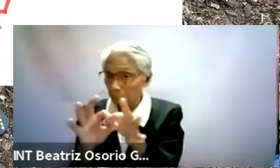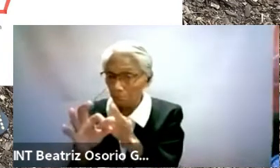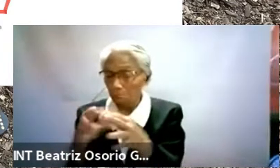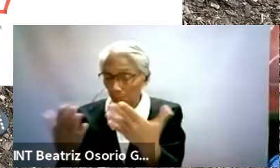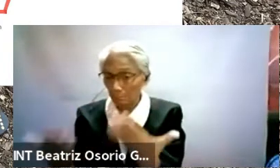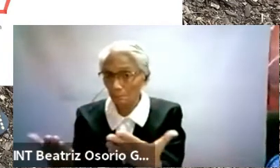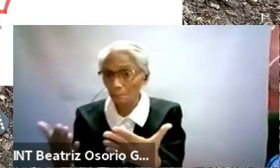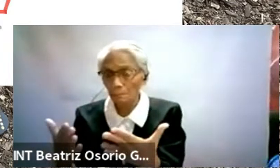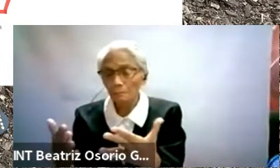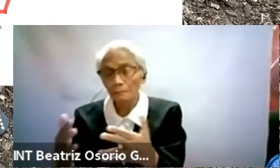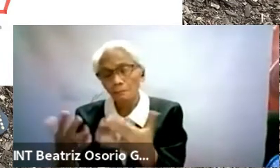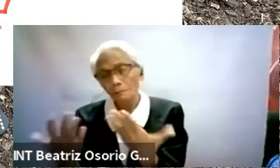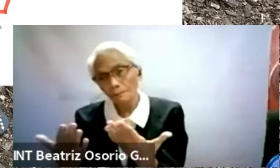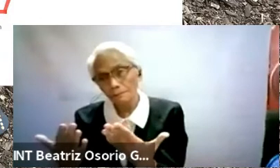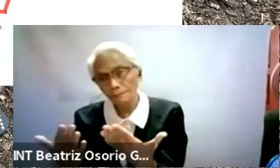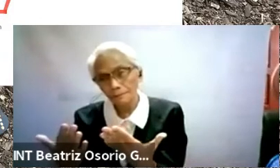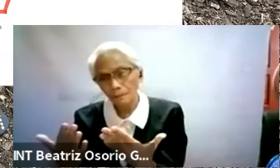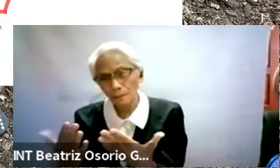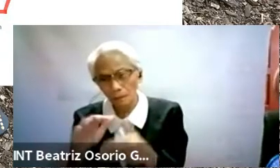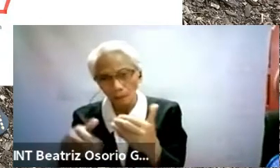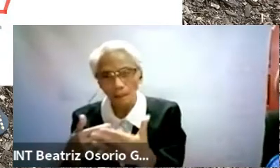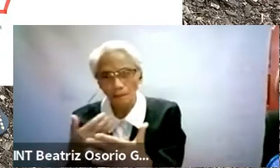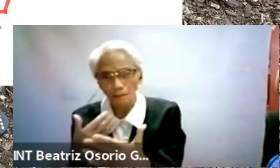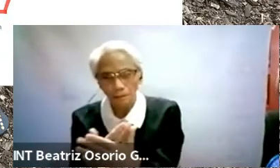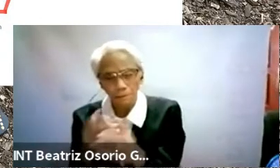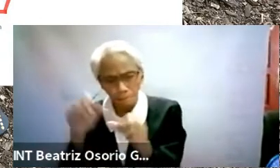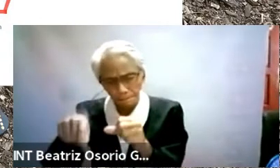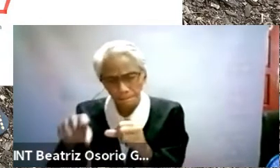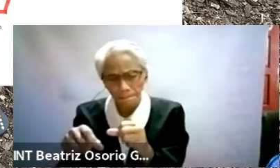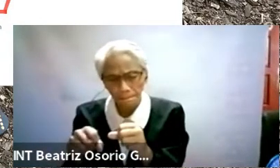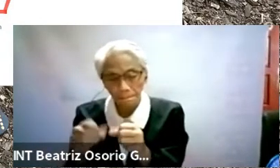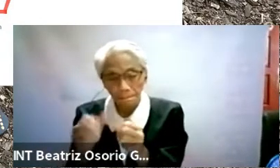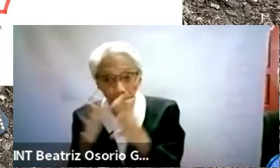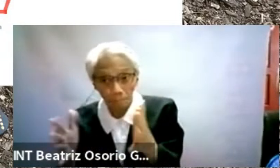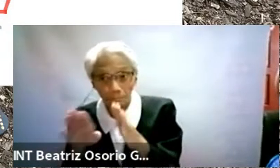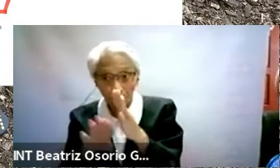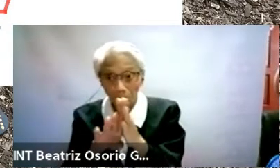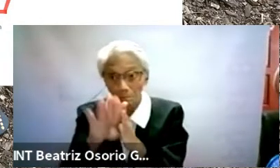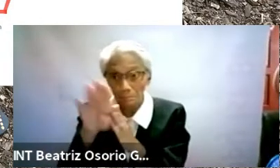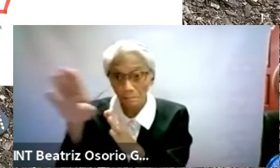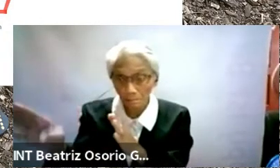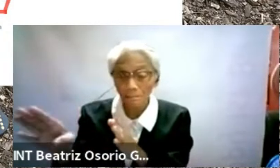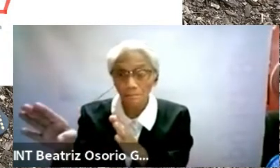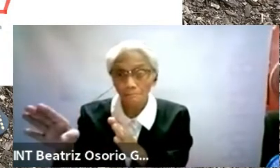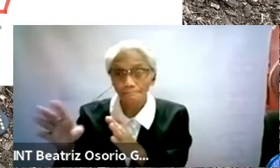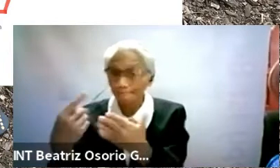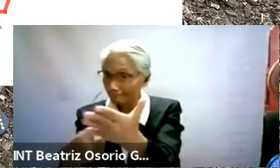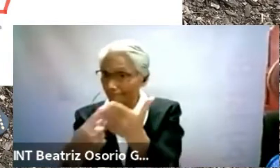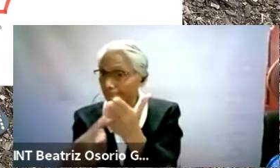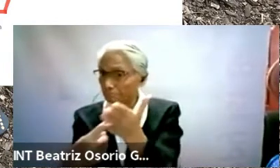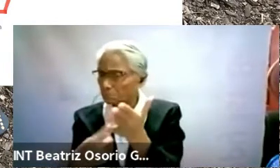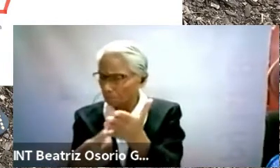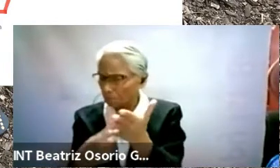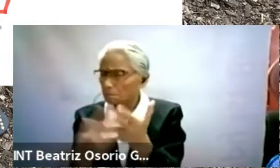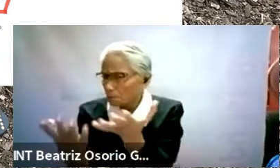of addiction. And there is kind of much that we might develop in the discussion. I just